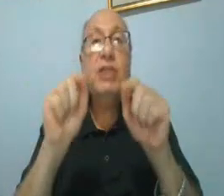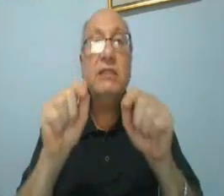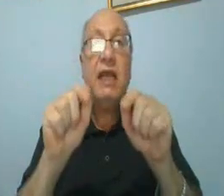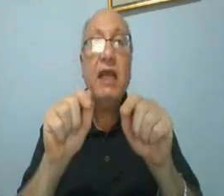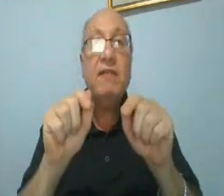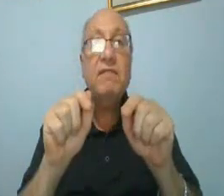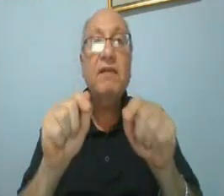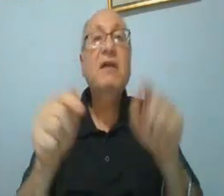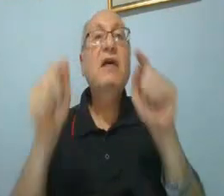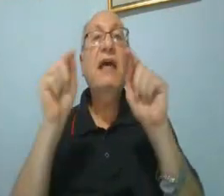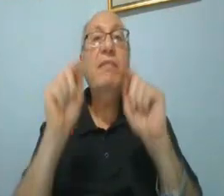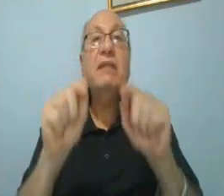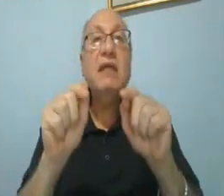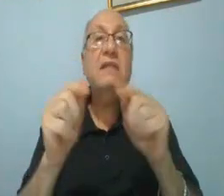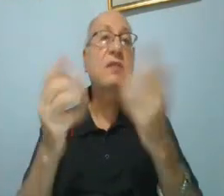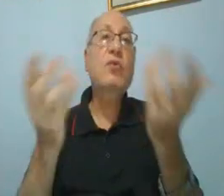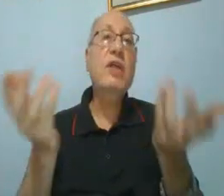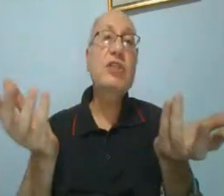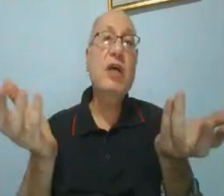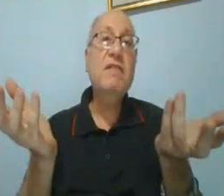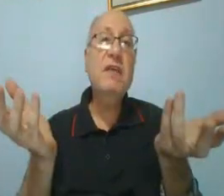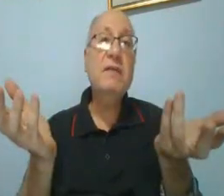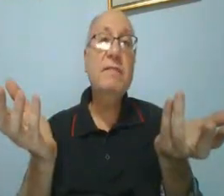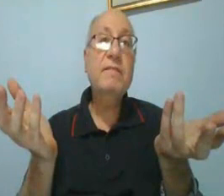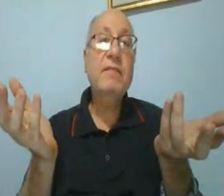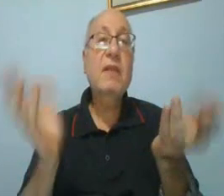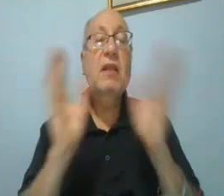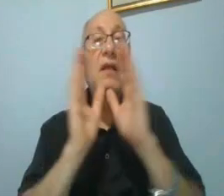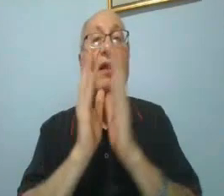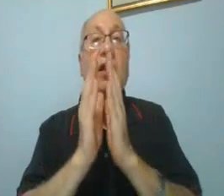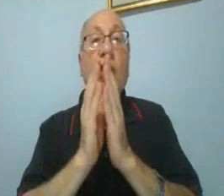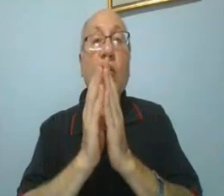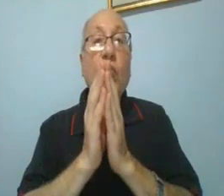this patient have hepatitis or HIV.